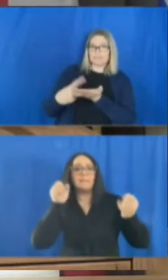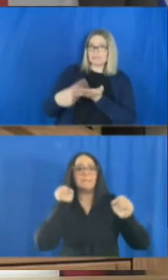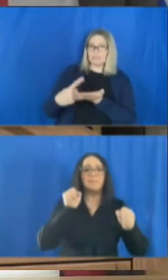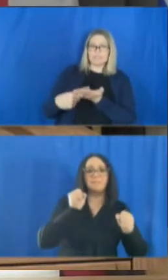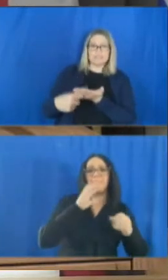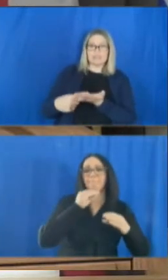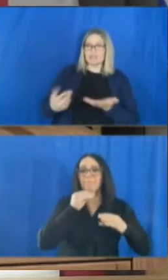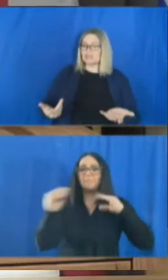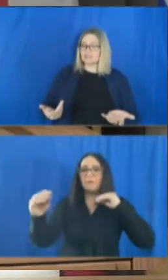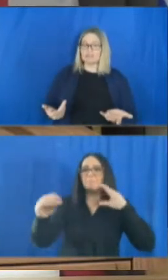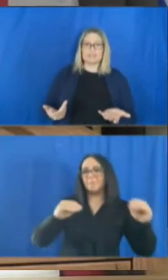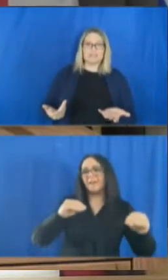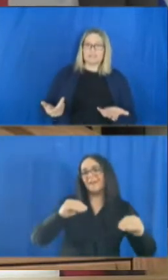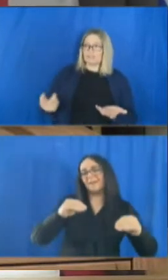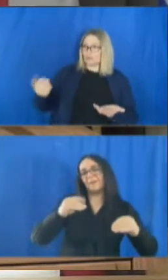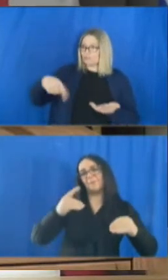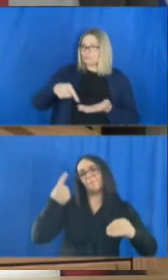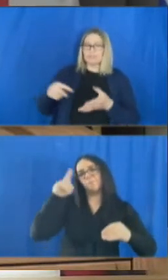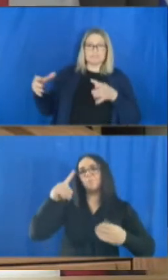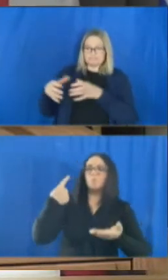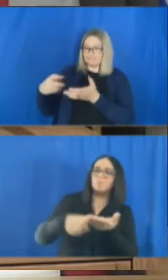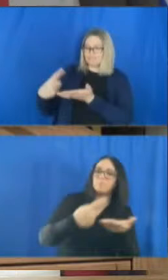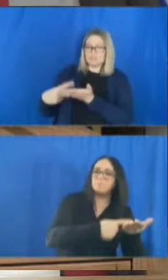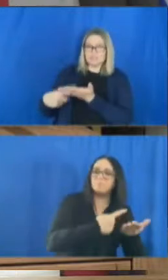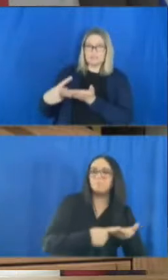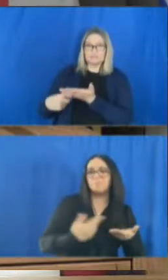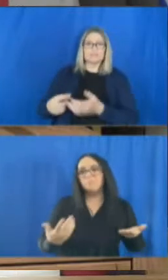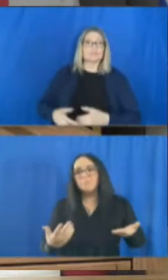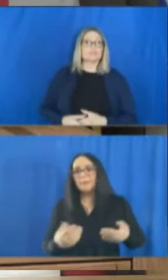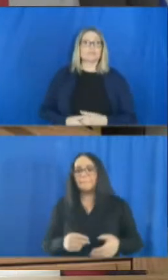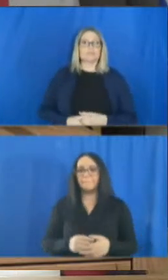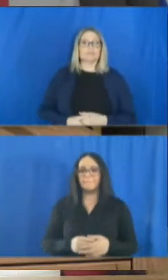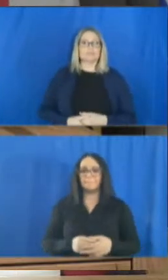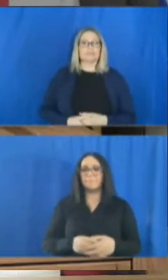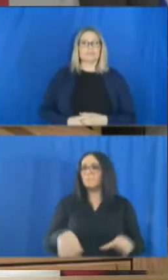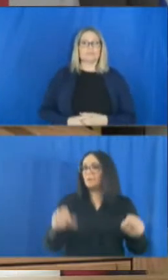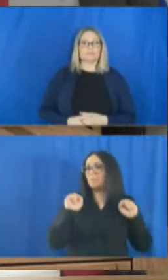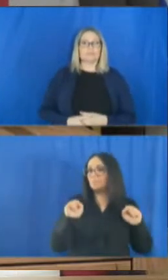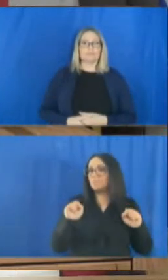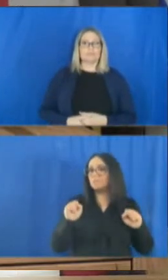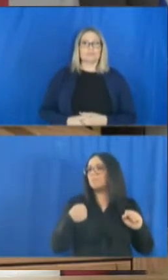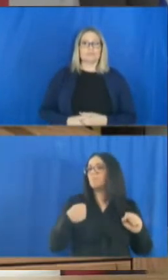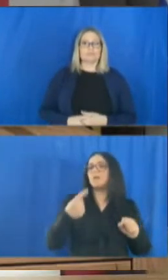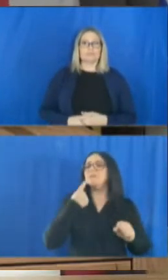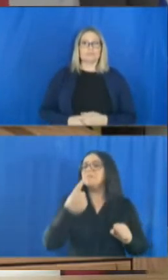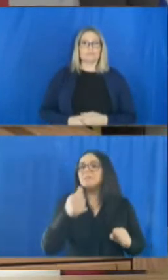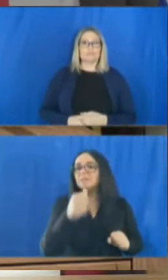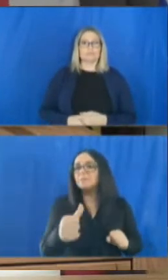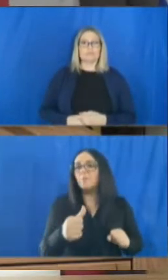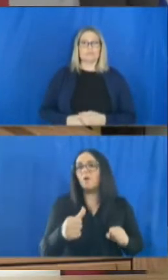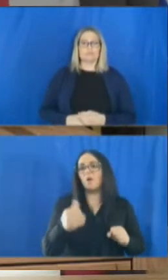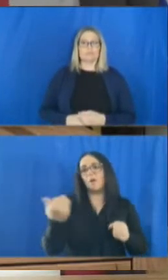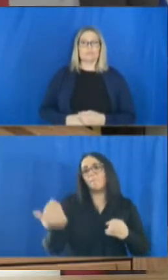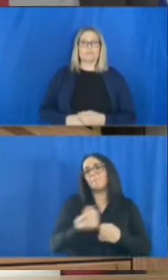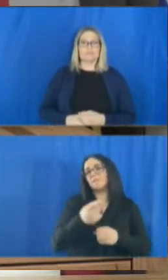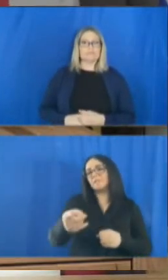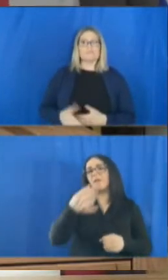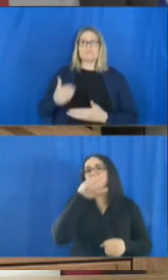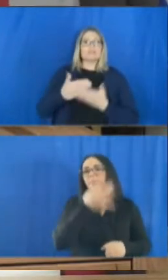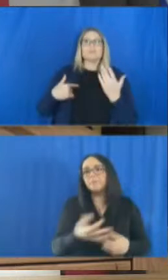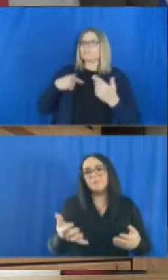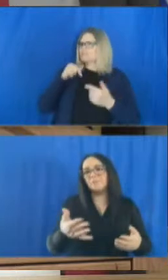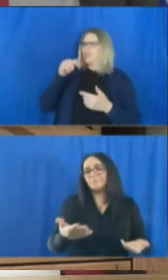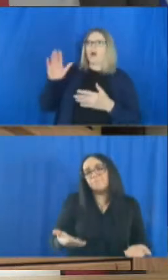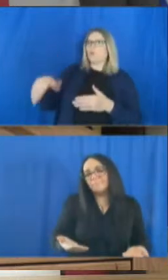that everything is on the table for consideration. And I've always been that way. There's always been lots of things that you or others could react